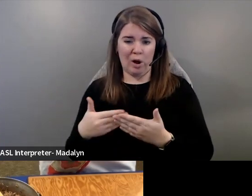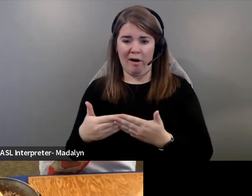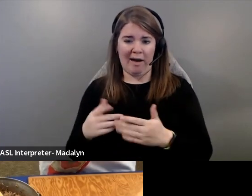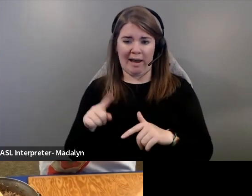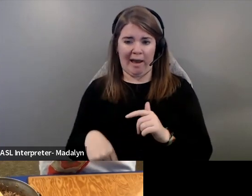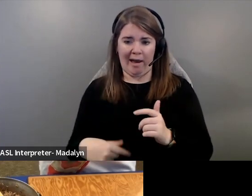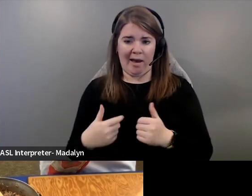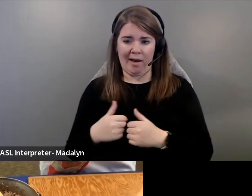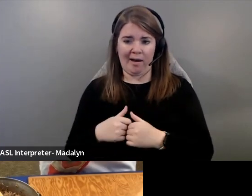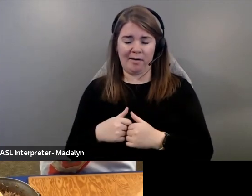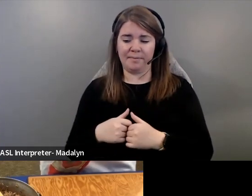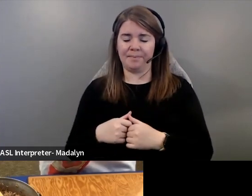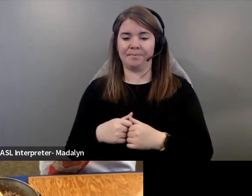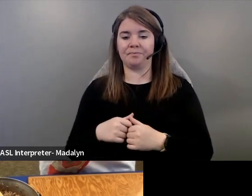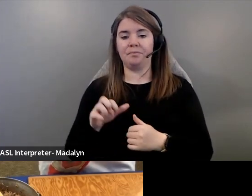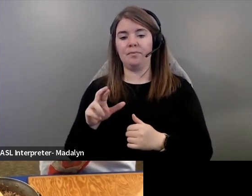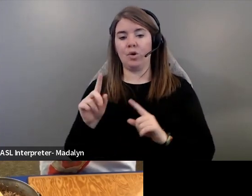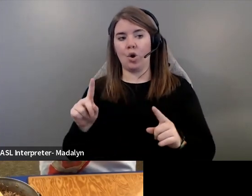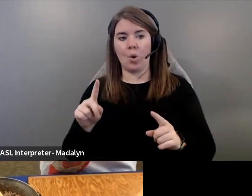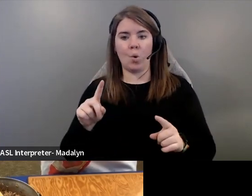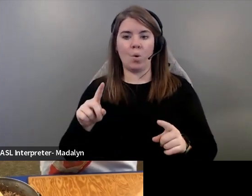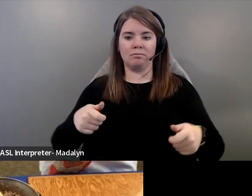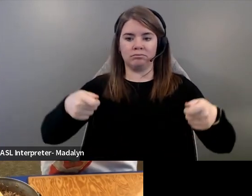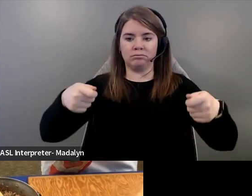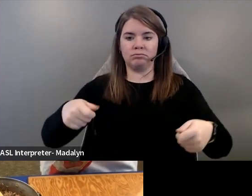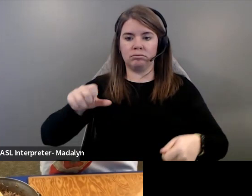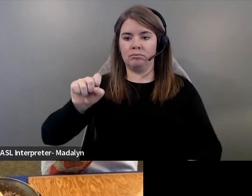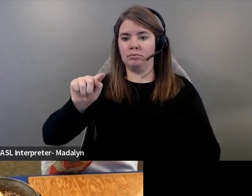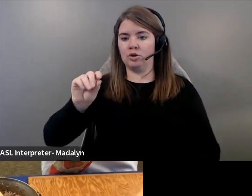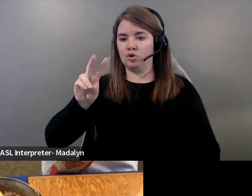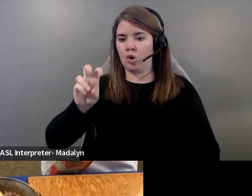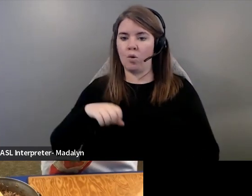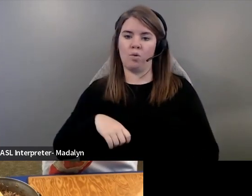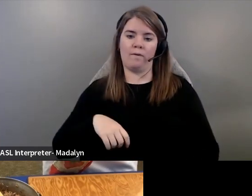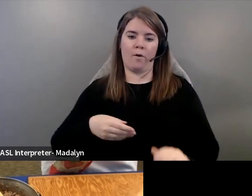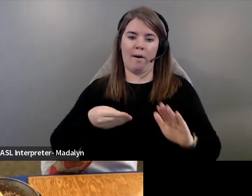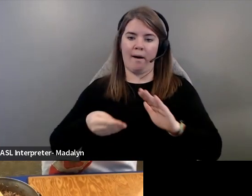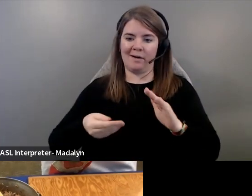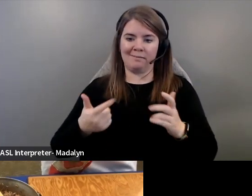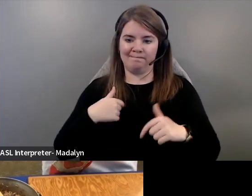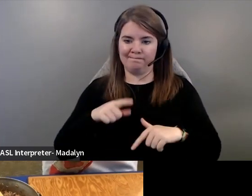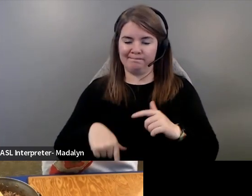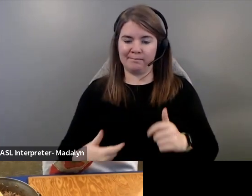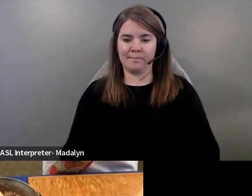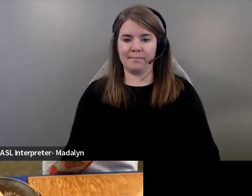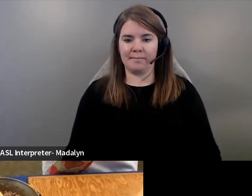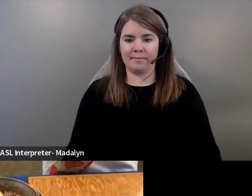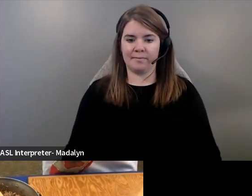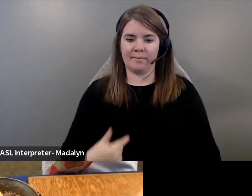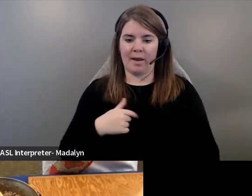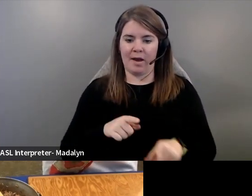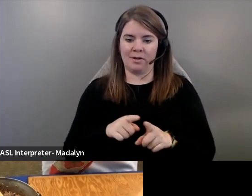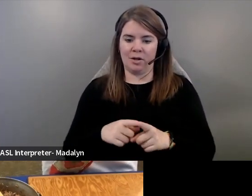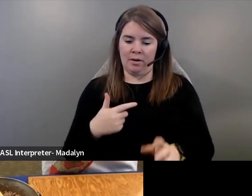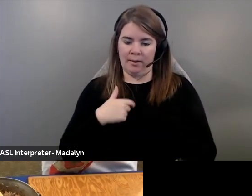get it to the stove or the oven. I also, well, kind of addicted here. I have 3